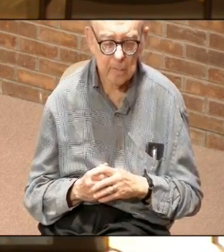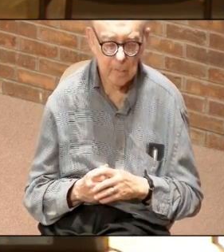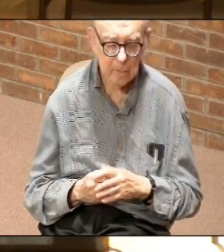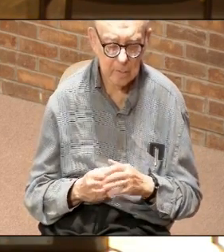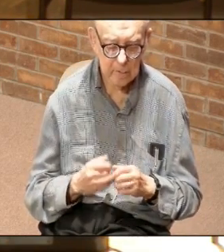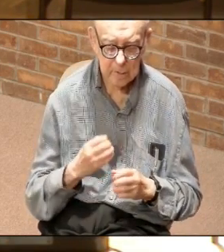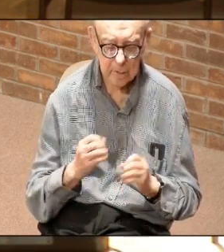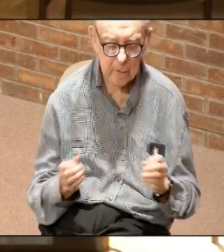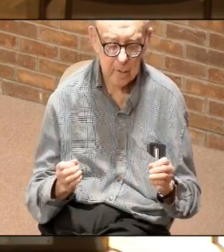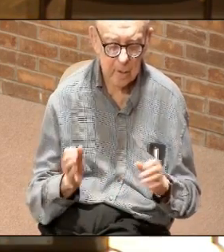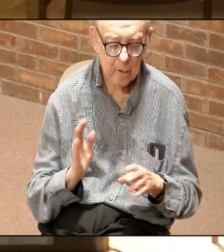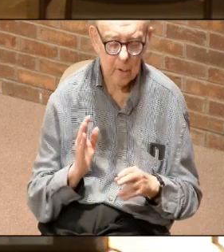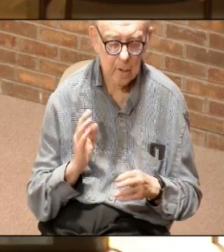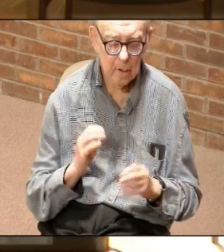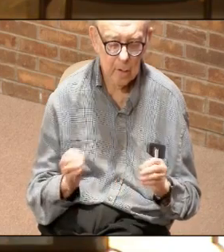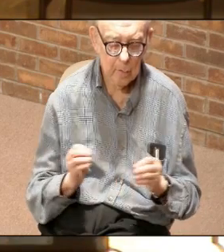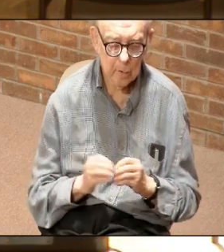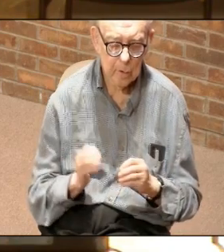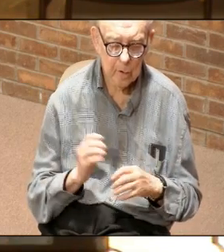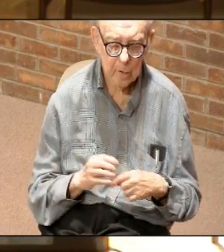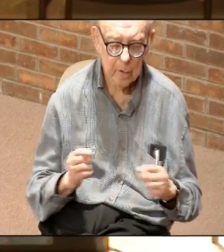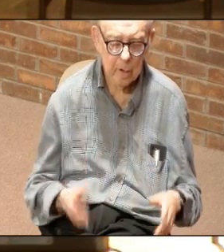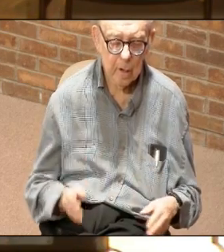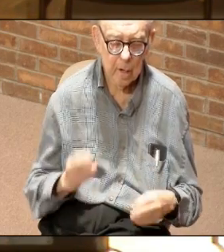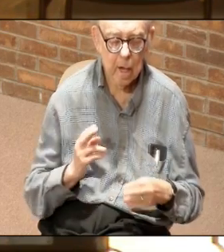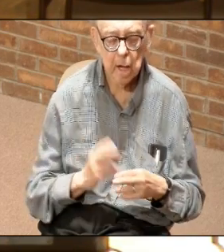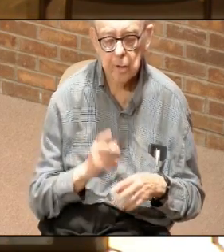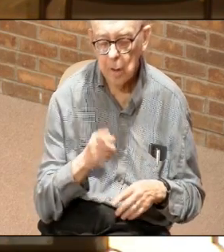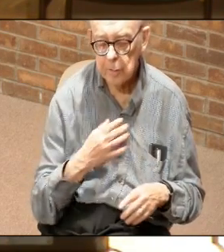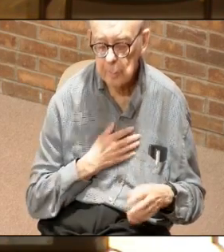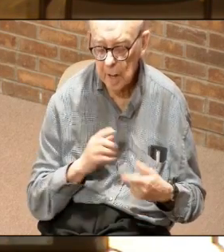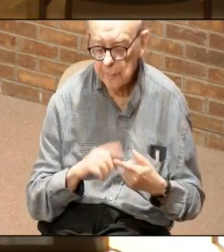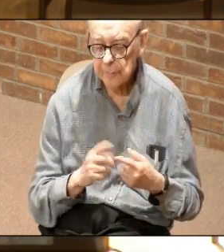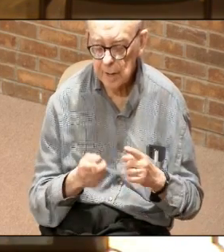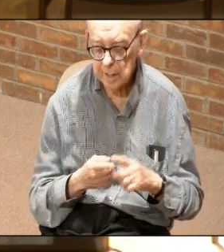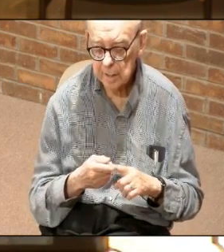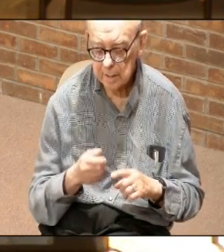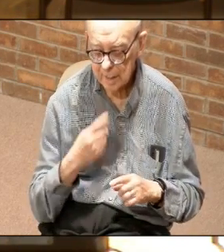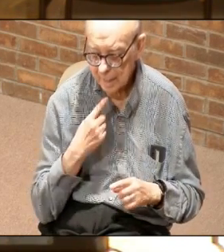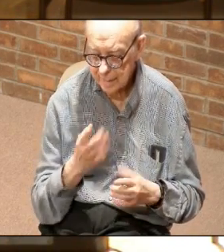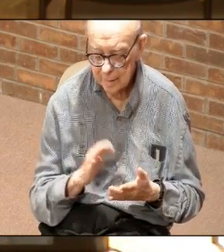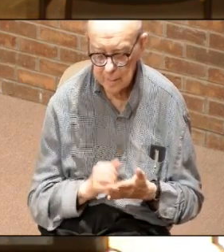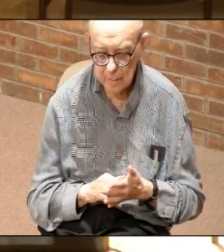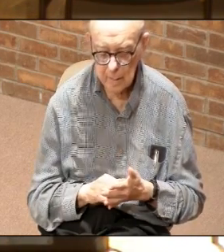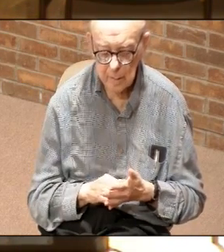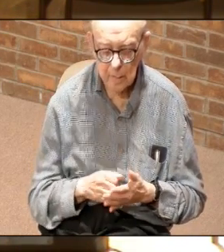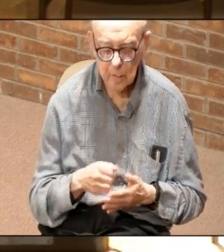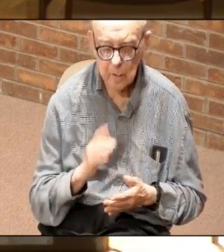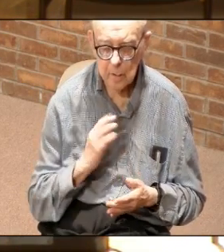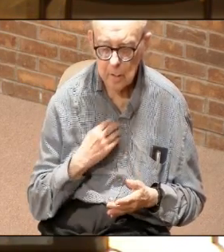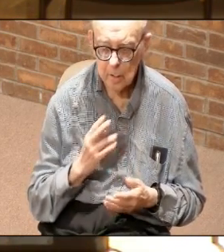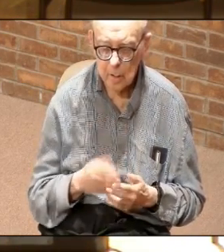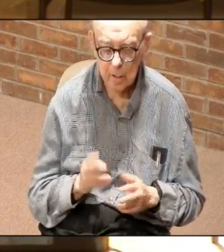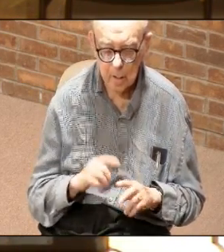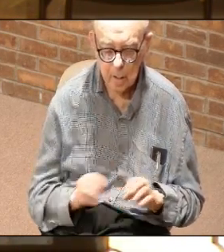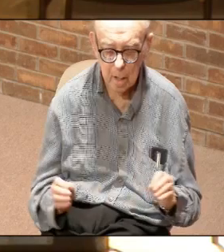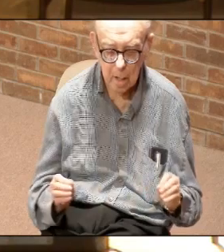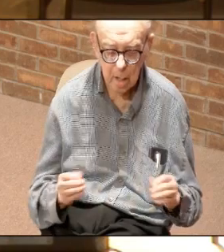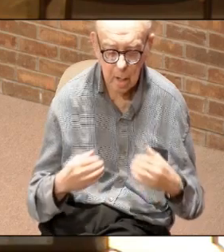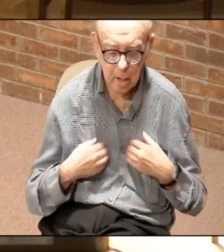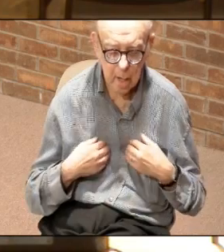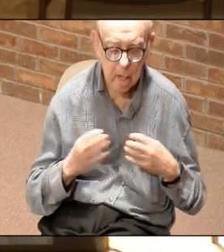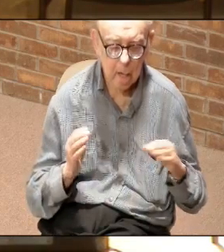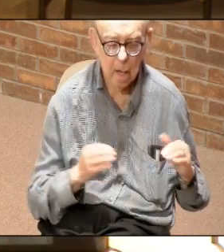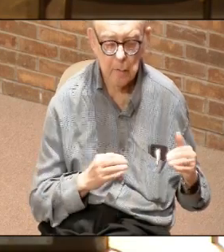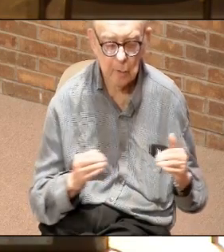He says, I no longer call you my enemy, but I call you my friend. And when he calls me his friend, I am no longer at